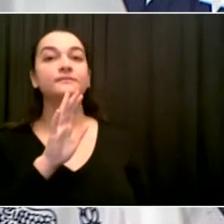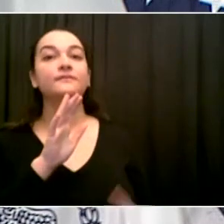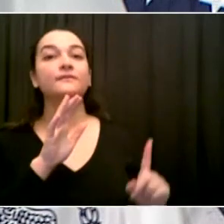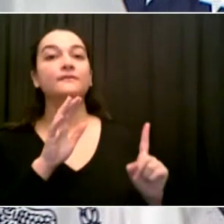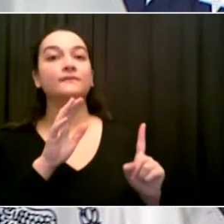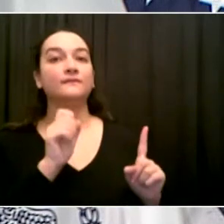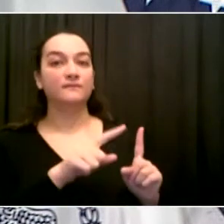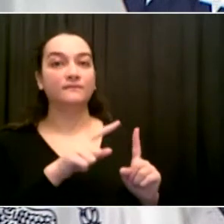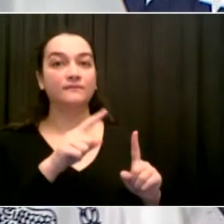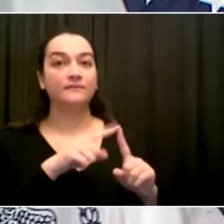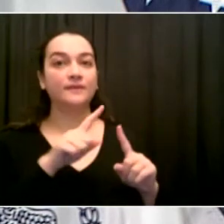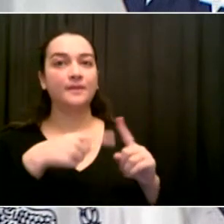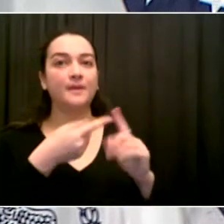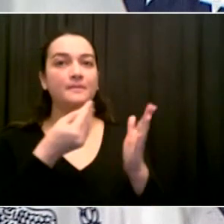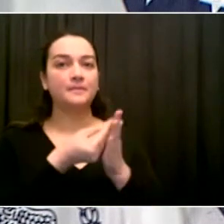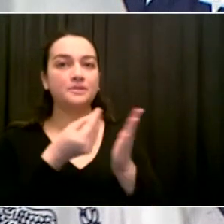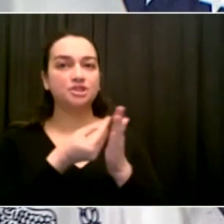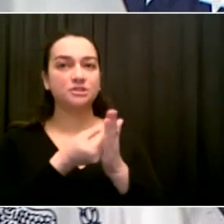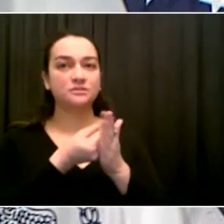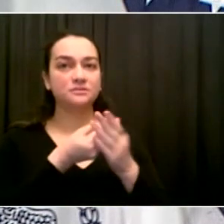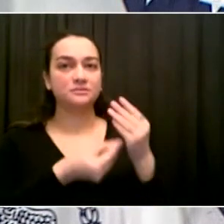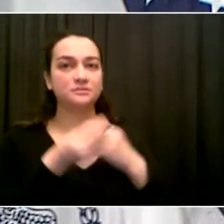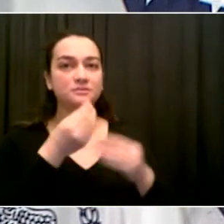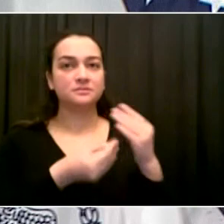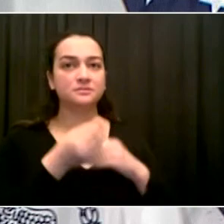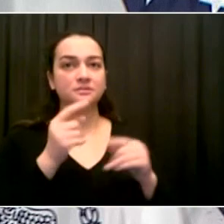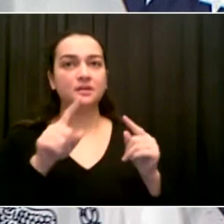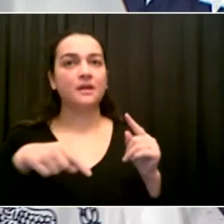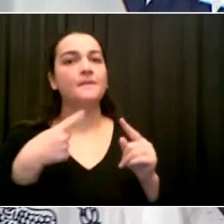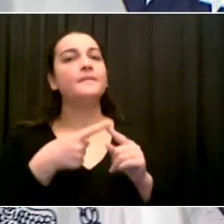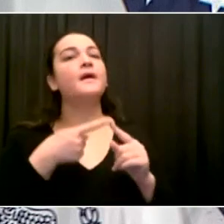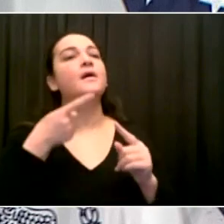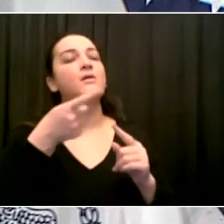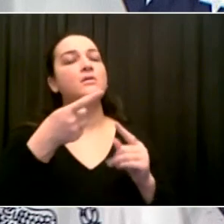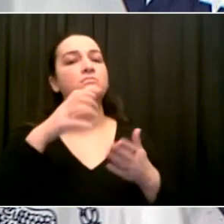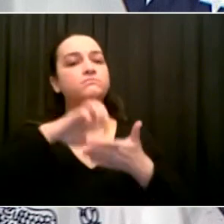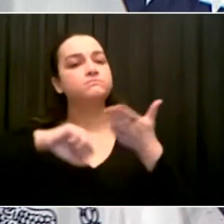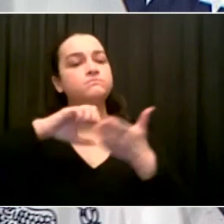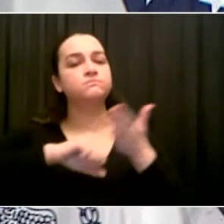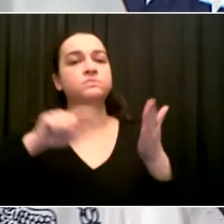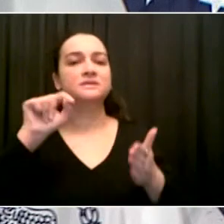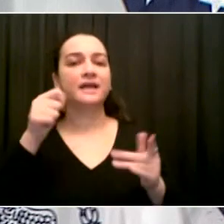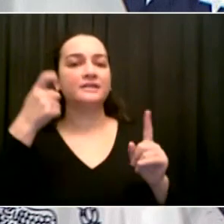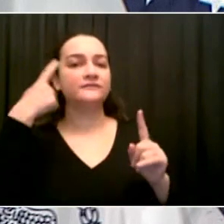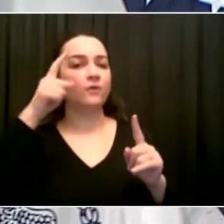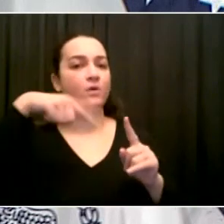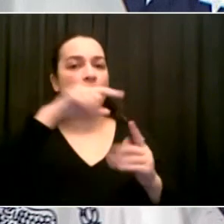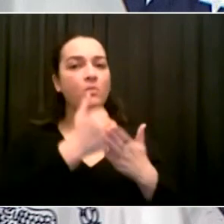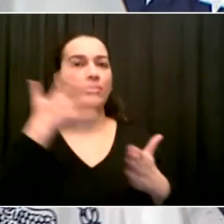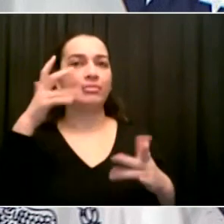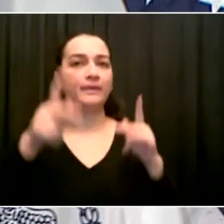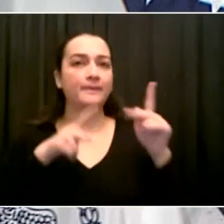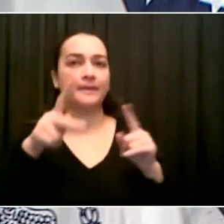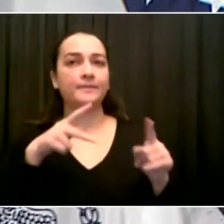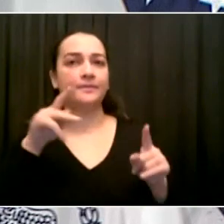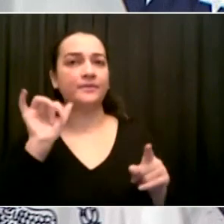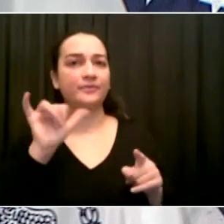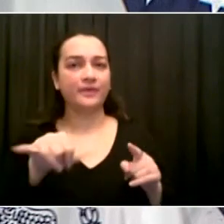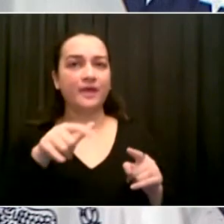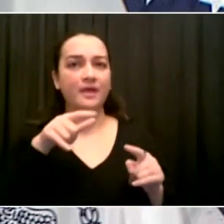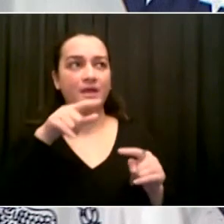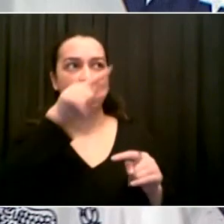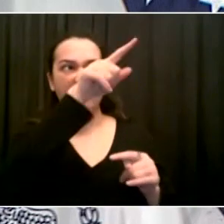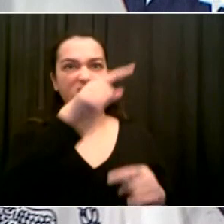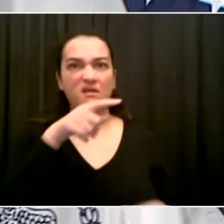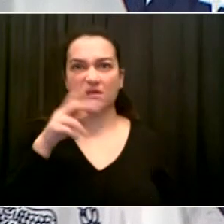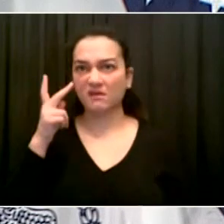to leave New York than already have during the pandemic? I really do not, Ravain. First of all, it bears remembering that just a few